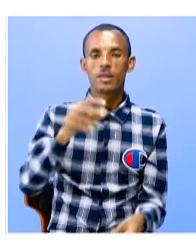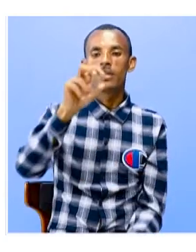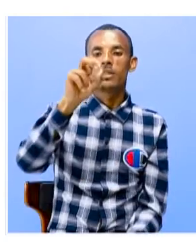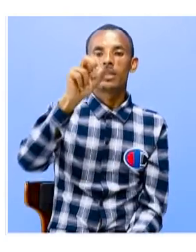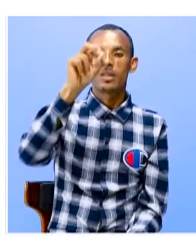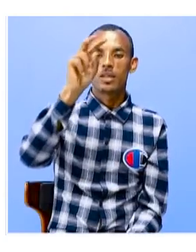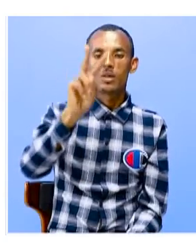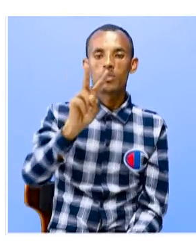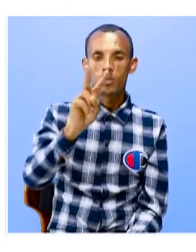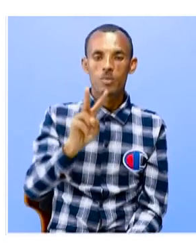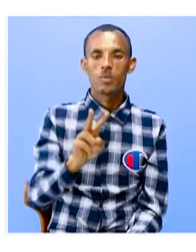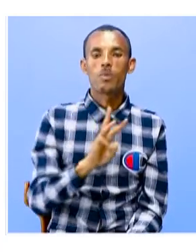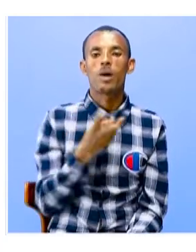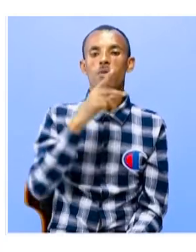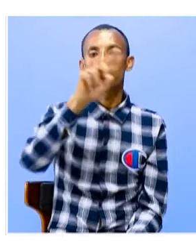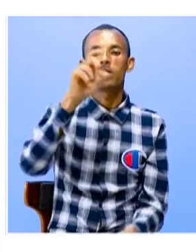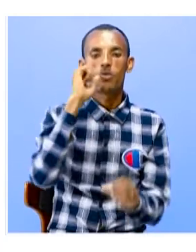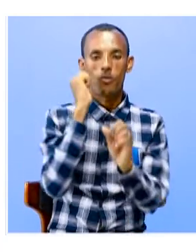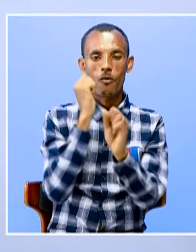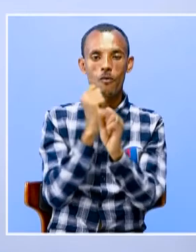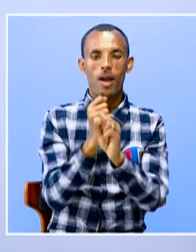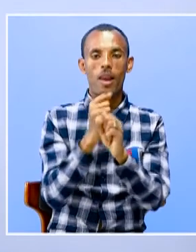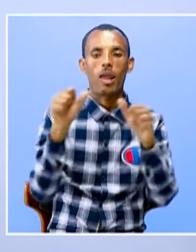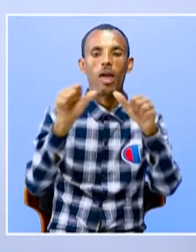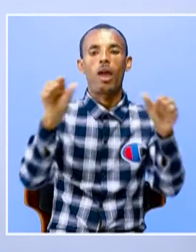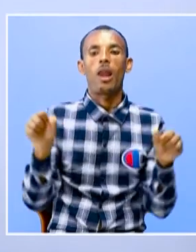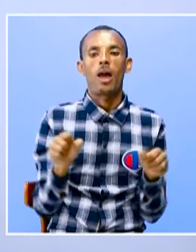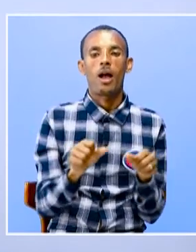32, we are asked to find its area.